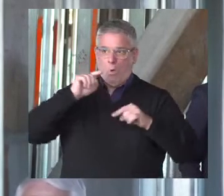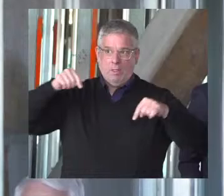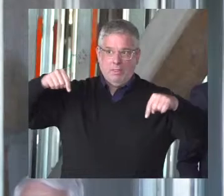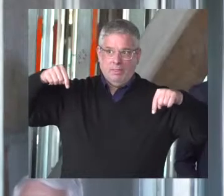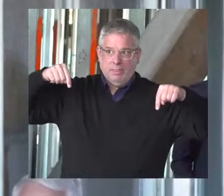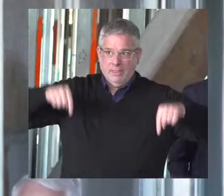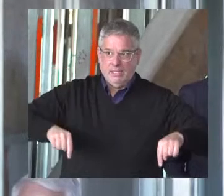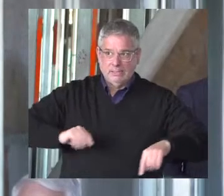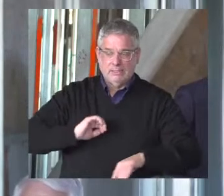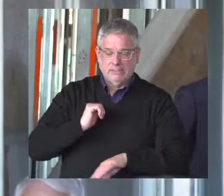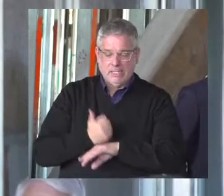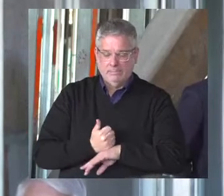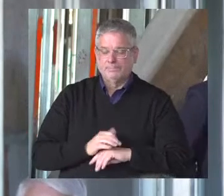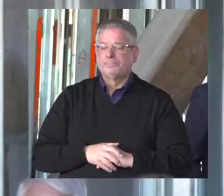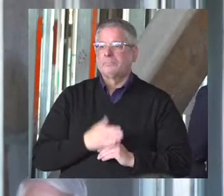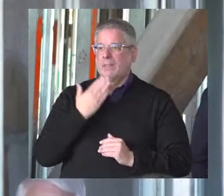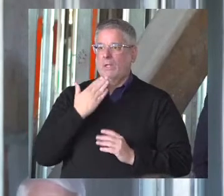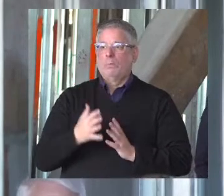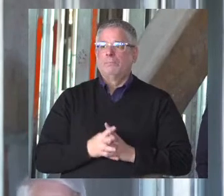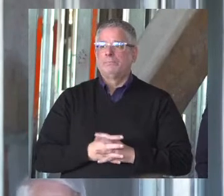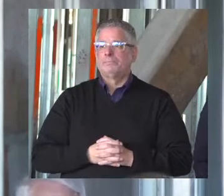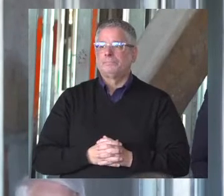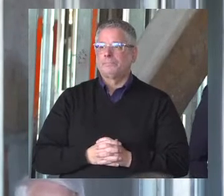site. this site. Okay, thank you.